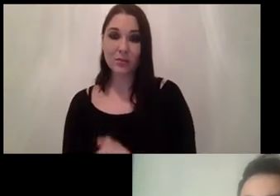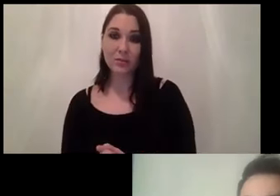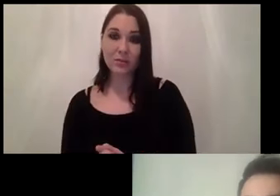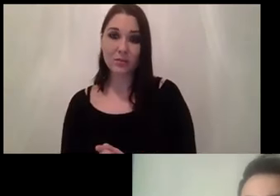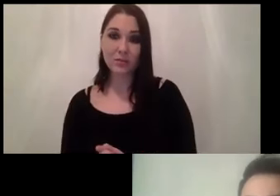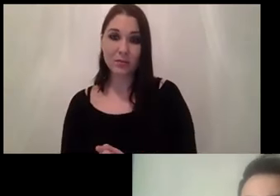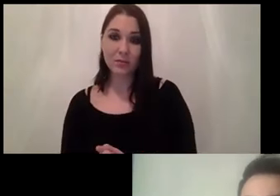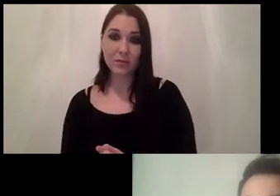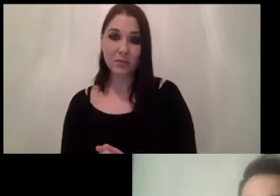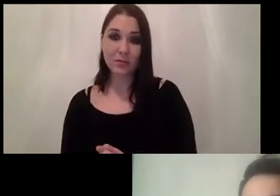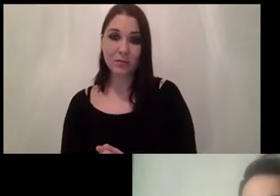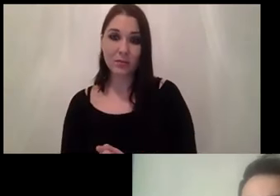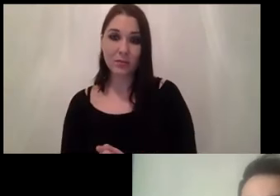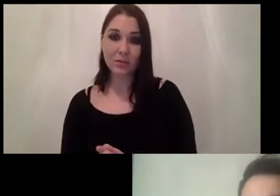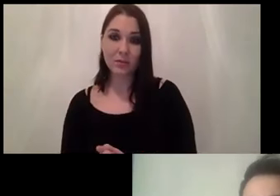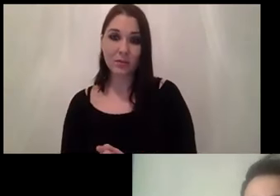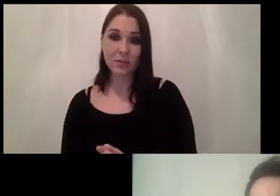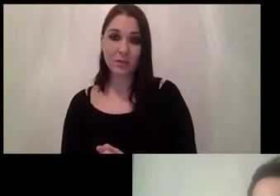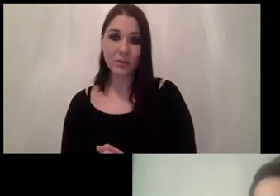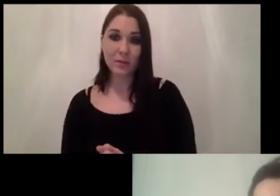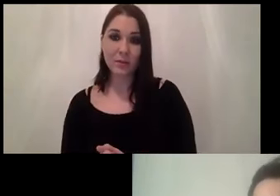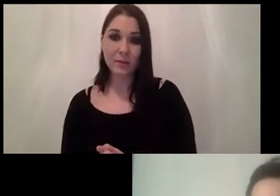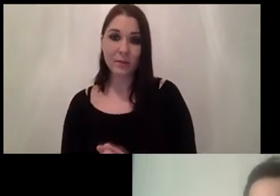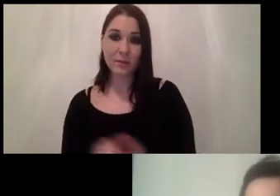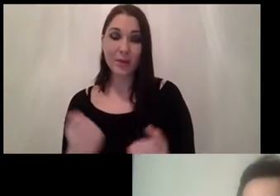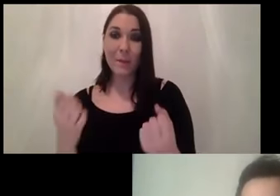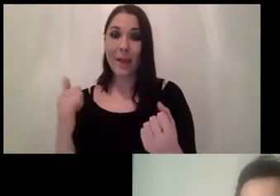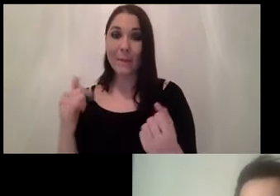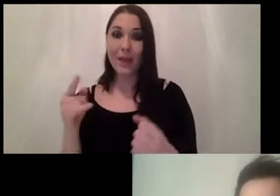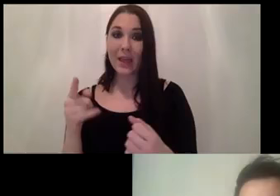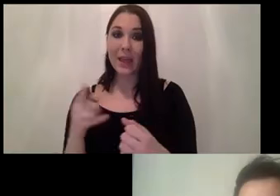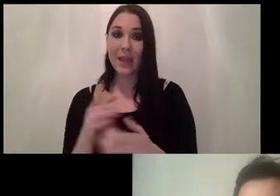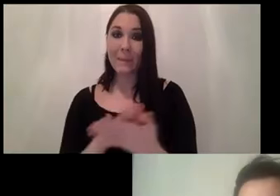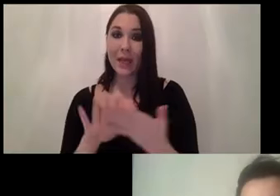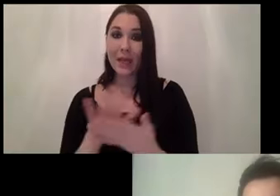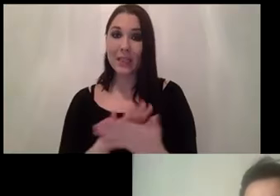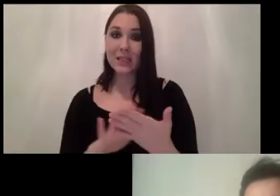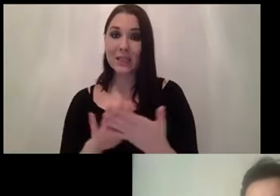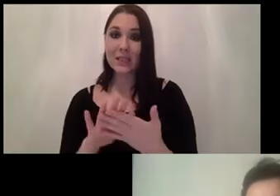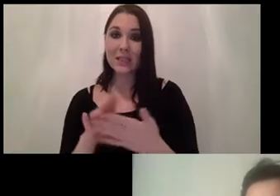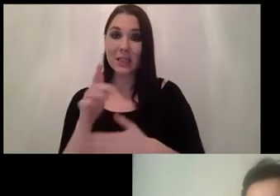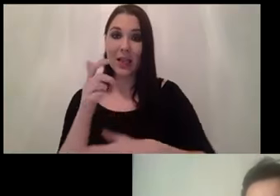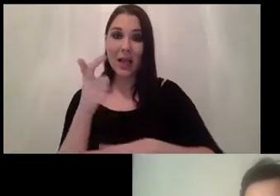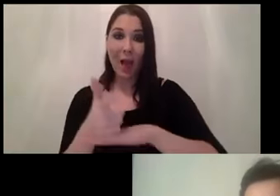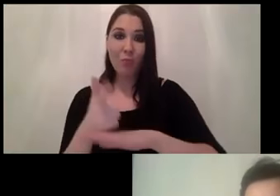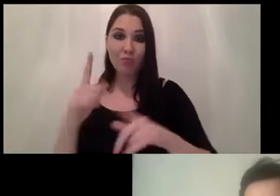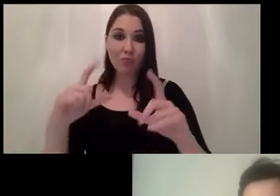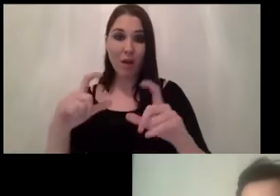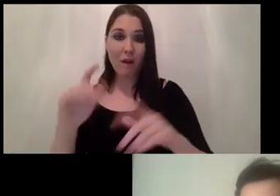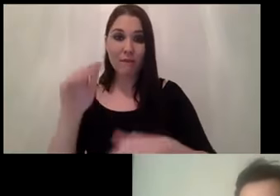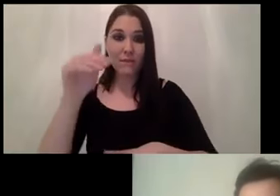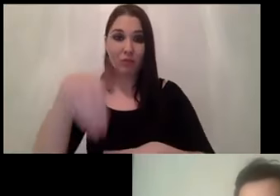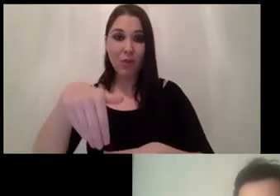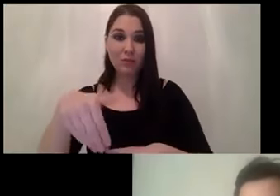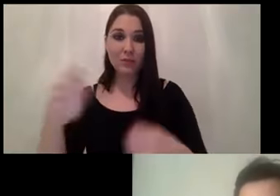Front-looking cameras in auto, so maybe he means like the cameras that are installed like in the front